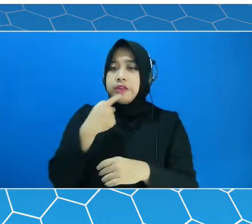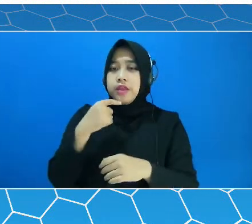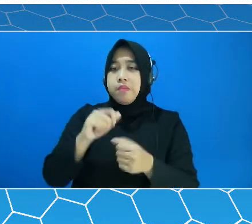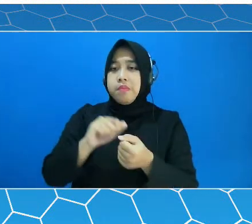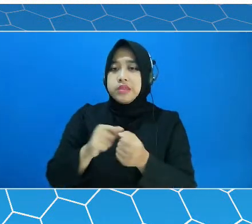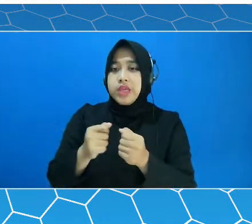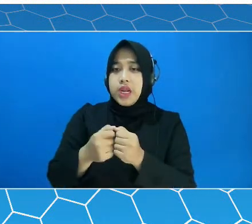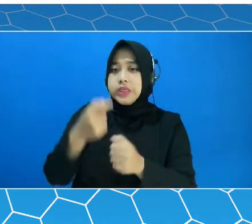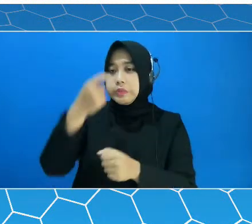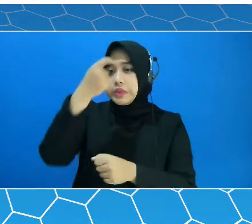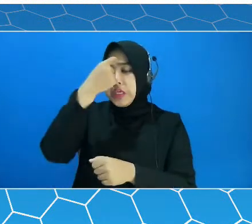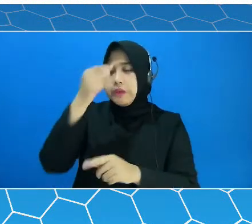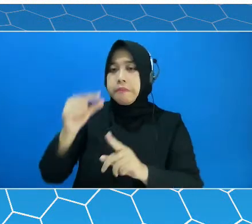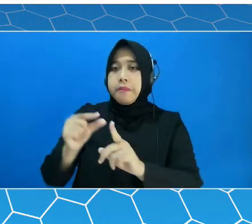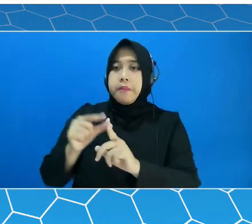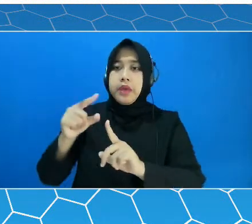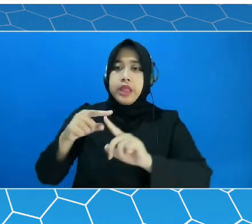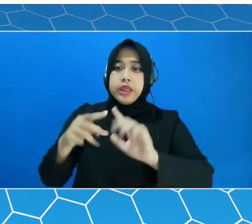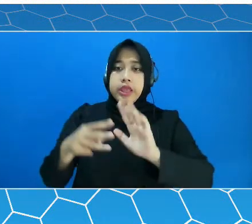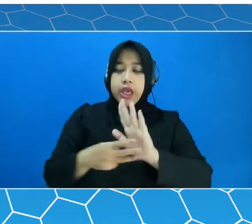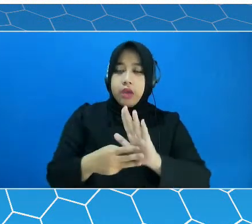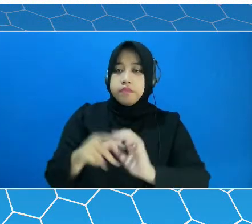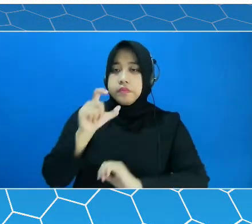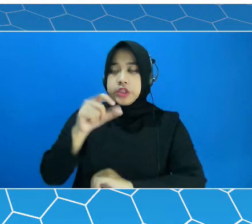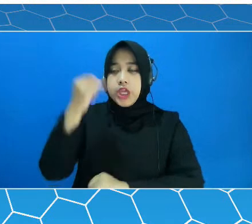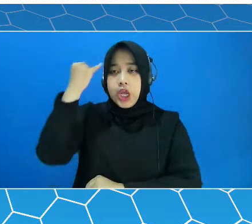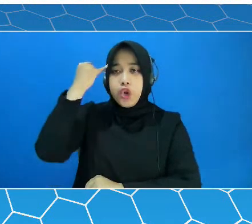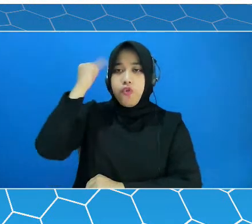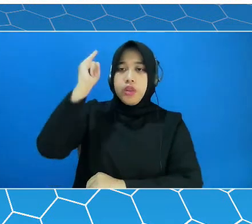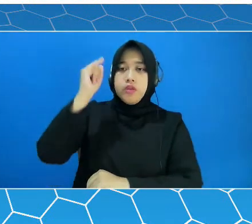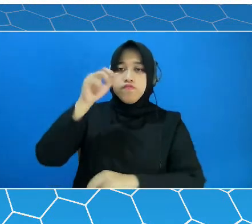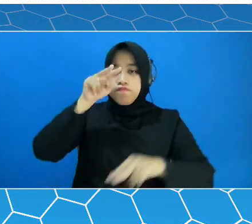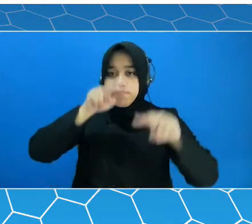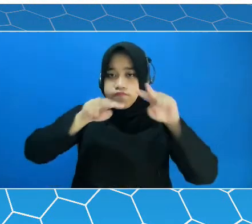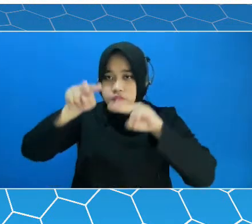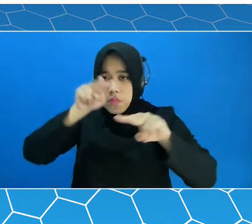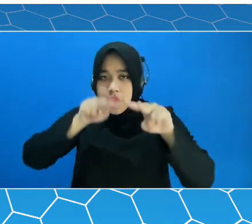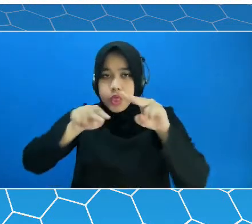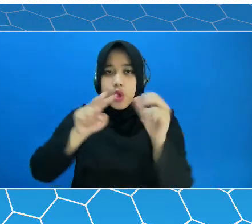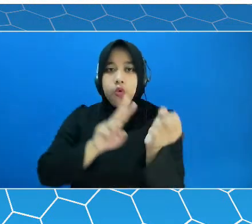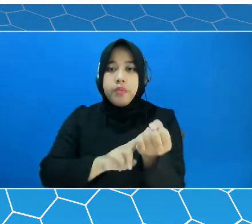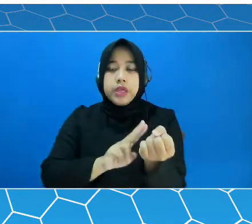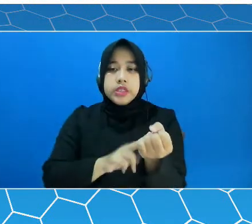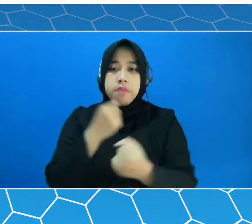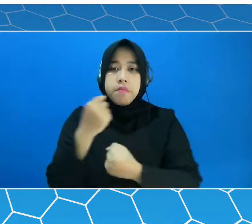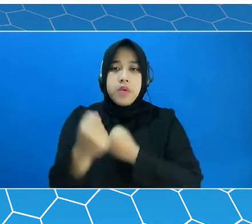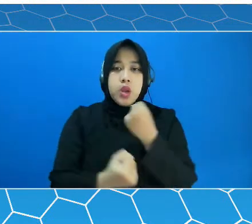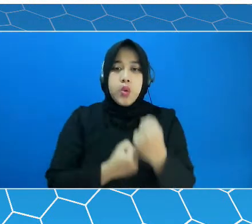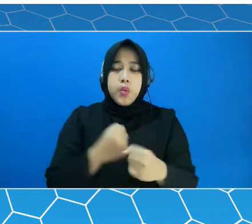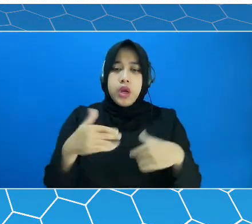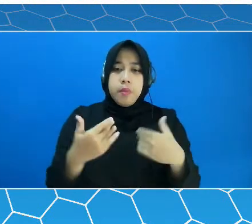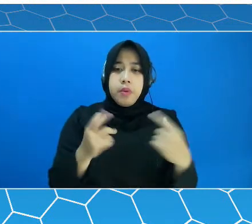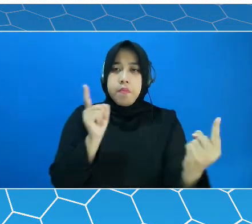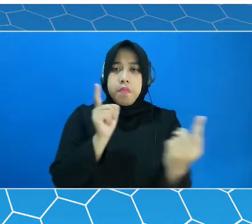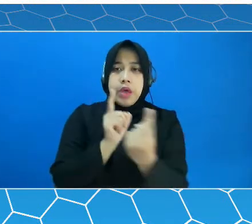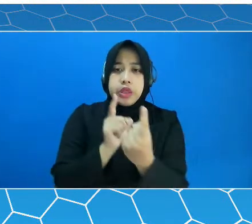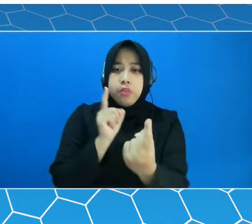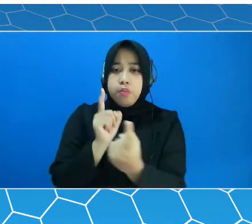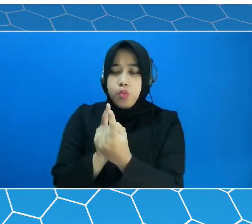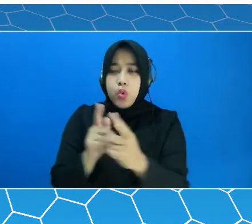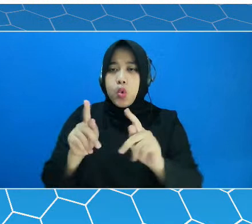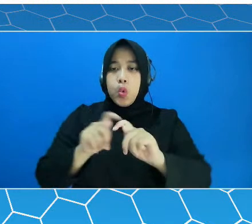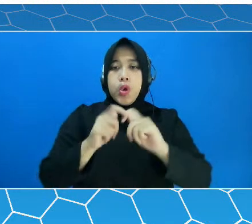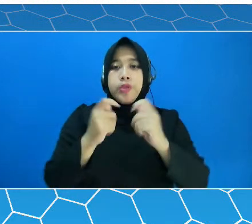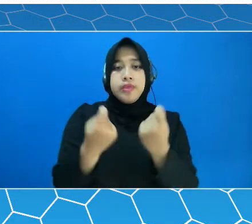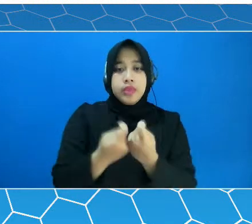ways of monitoring our patients, undertaking meetings, because we have lots of multidisciplinary team meetings, and also how we were going